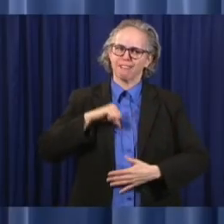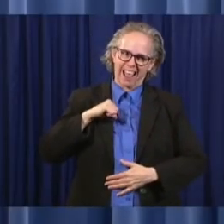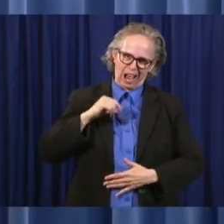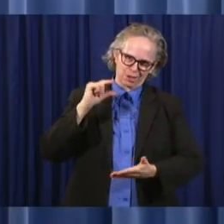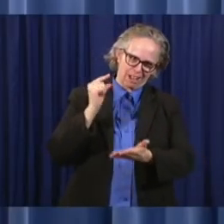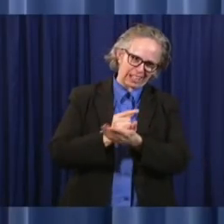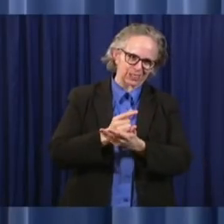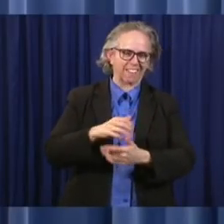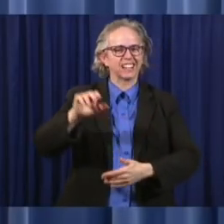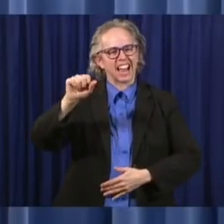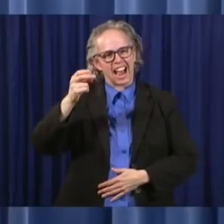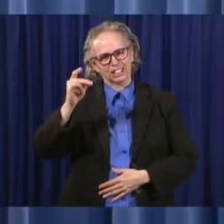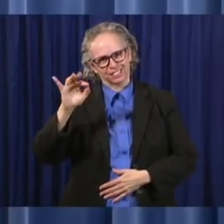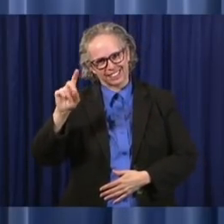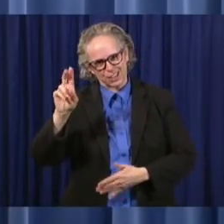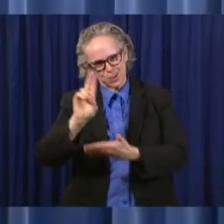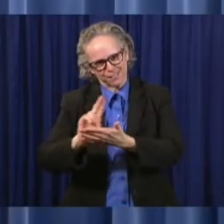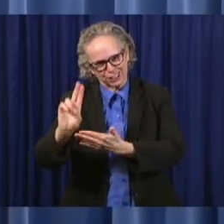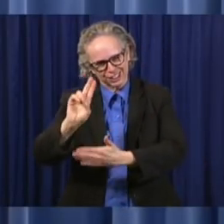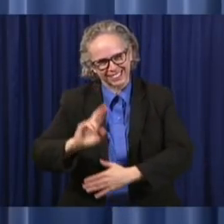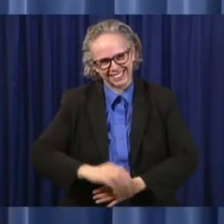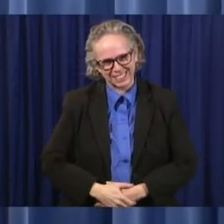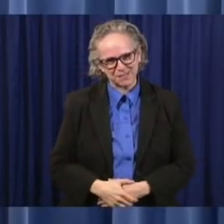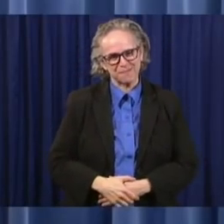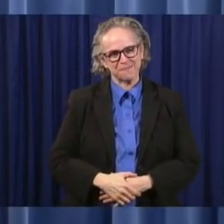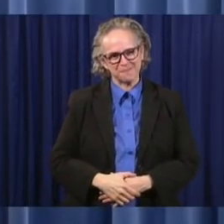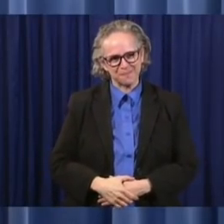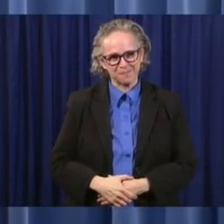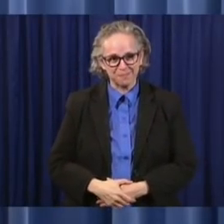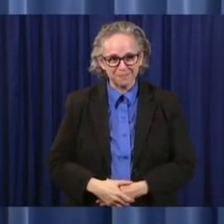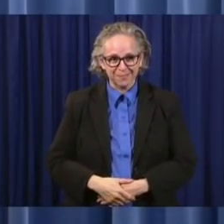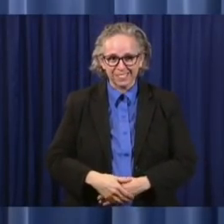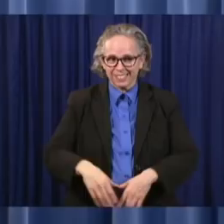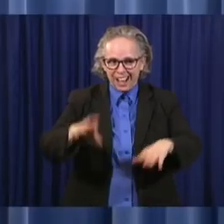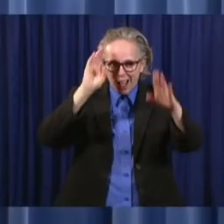Say hello to everybody out there, all the alumni from Ashland.